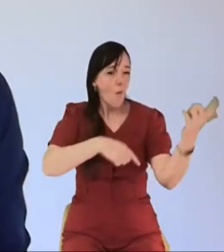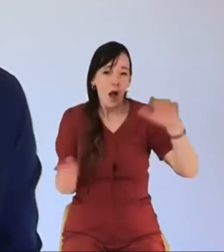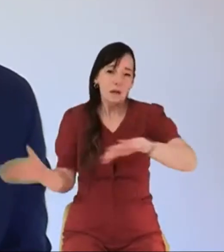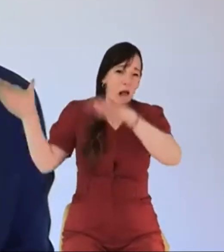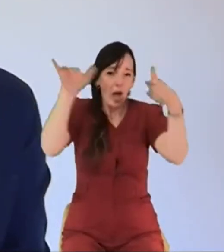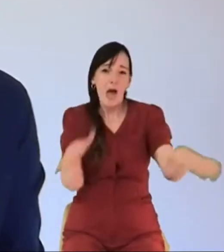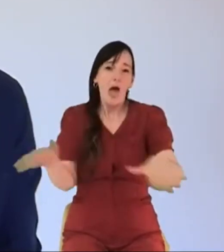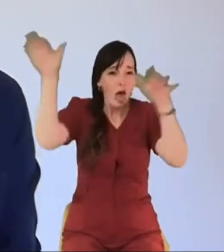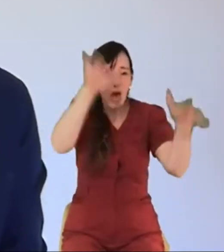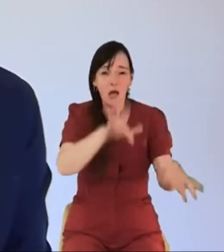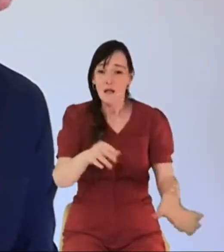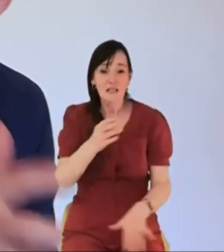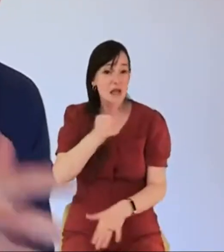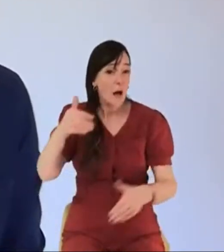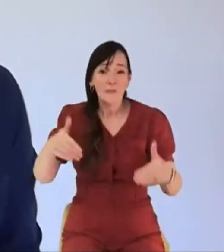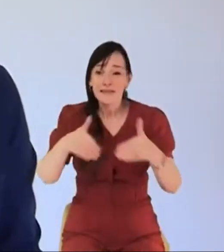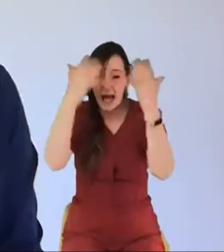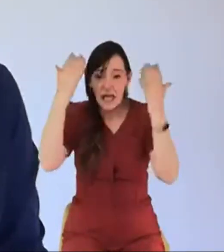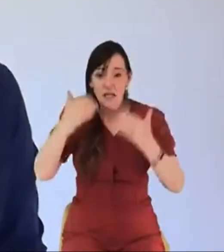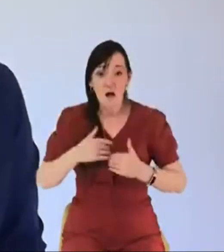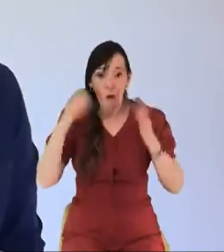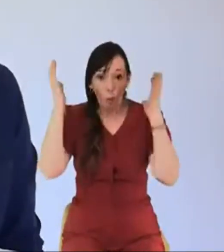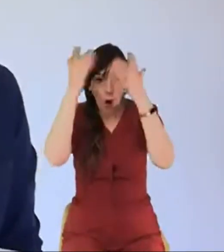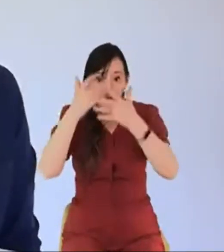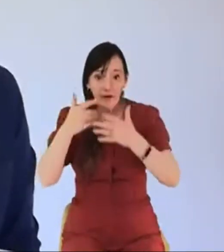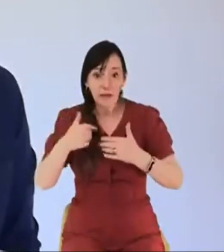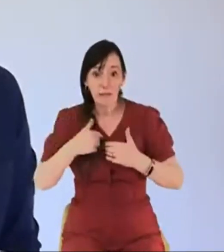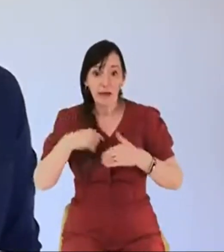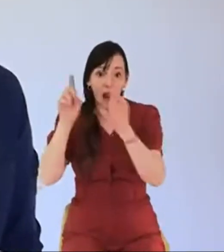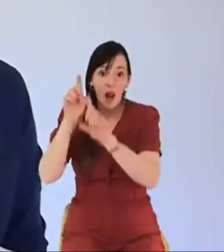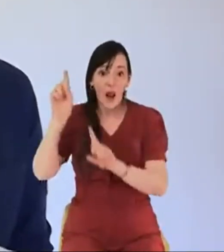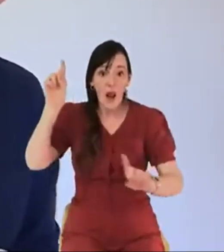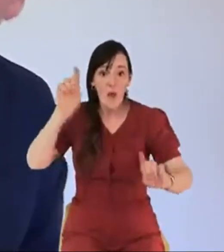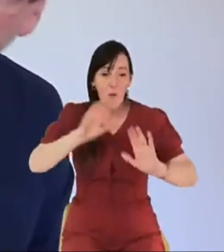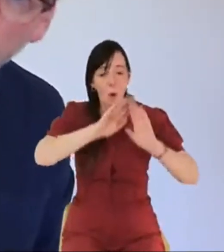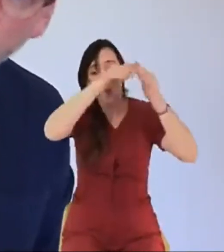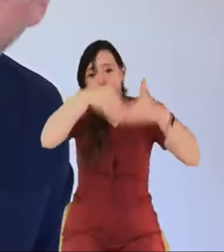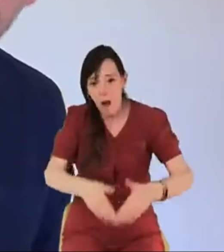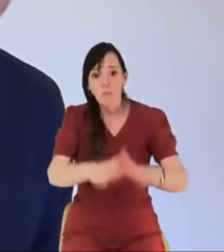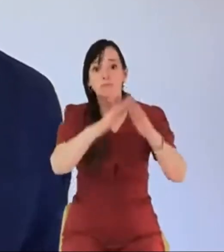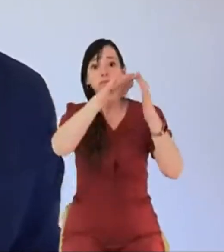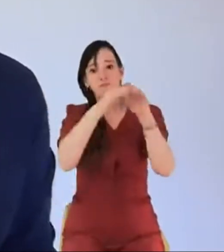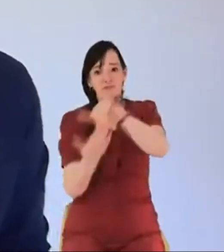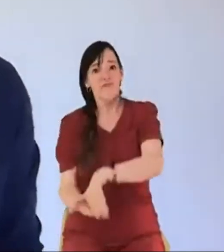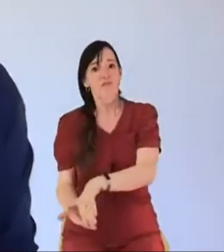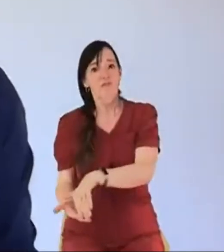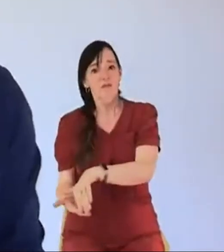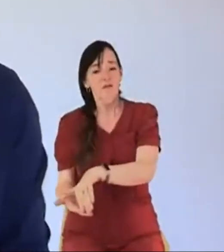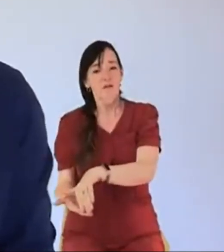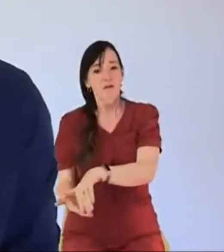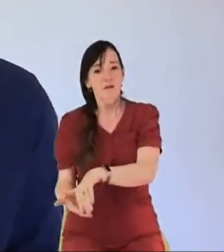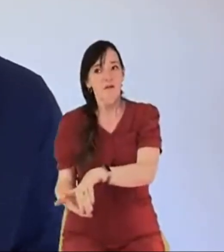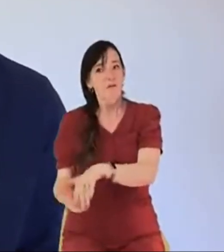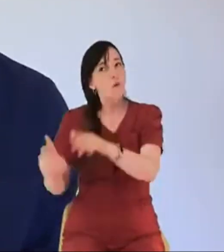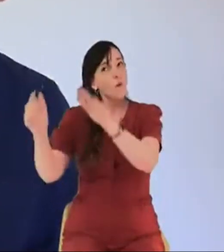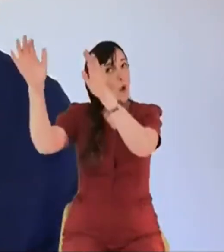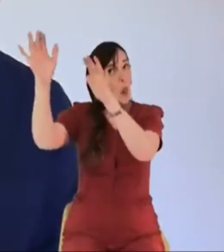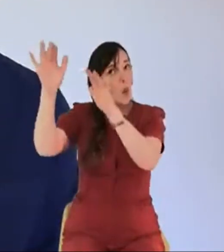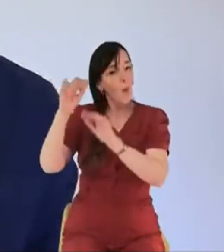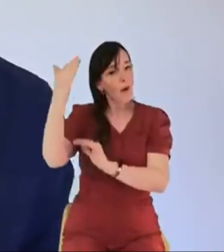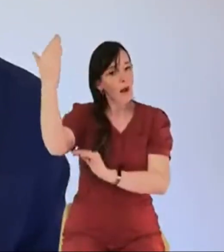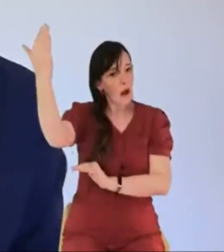and there are days when i fear i am going to capsize so yes glory is coming i'm just not